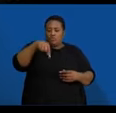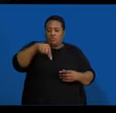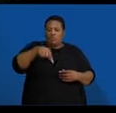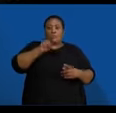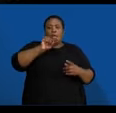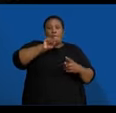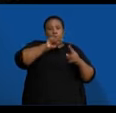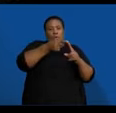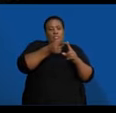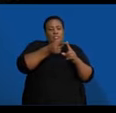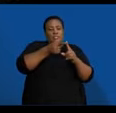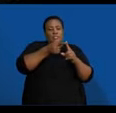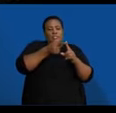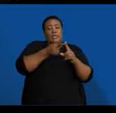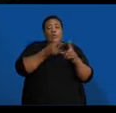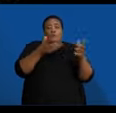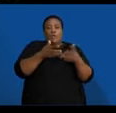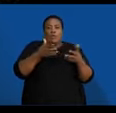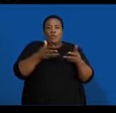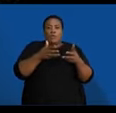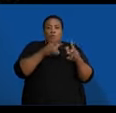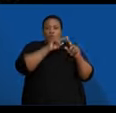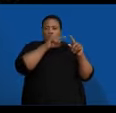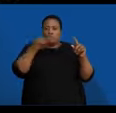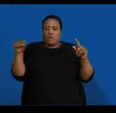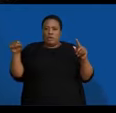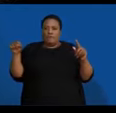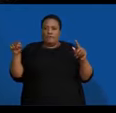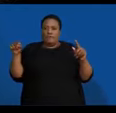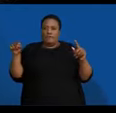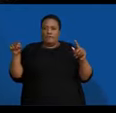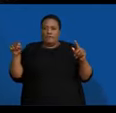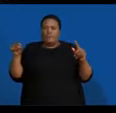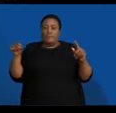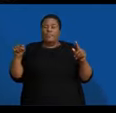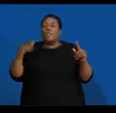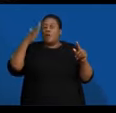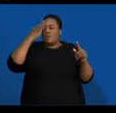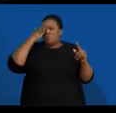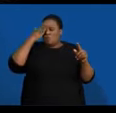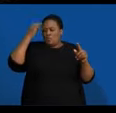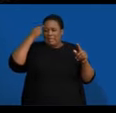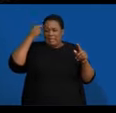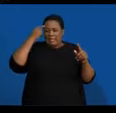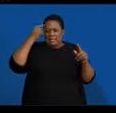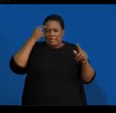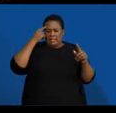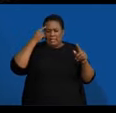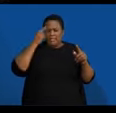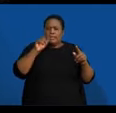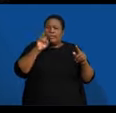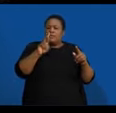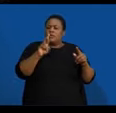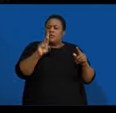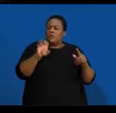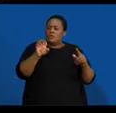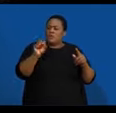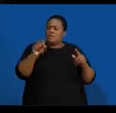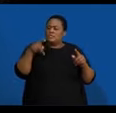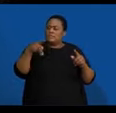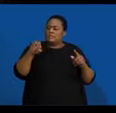on graphs G and F respectively. Now, I know that we think the word respectively is just